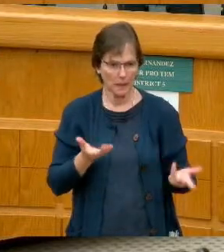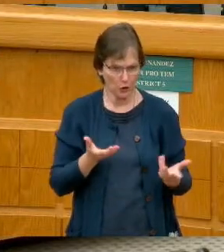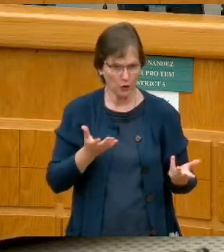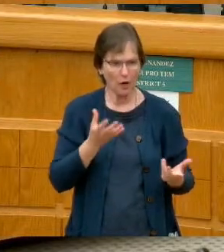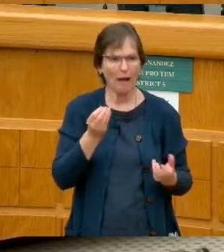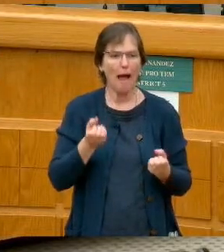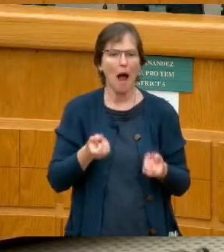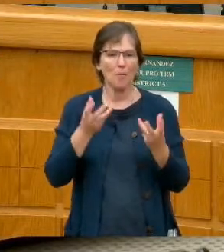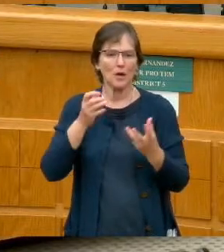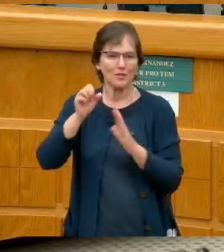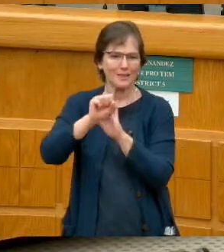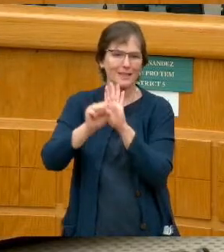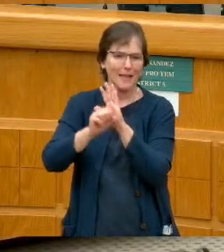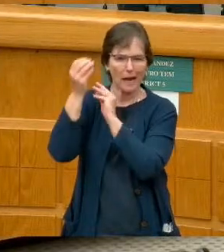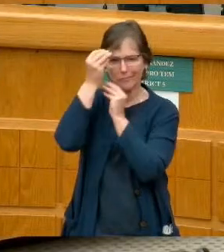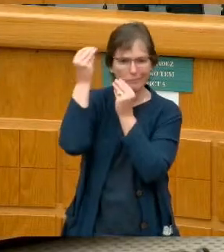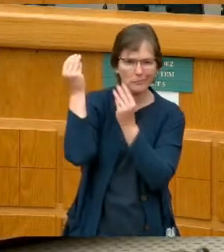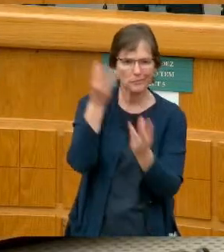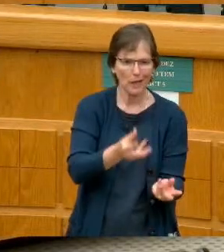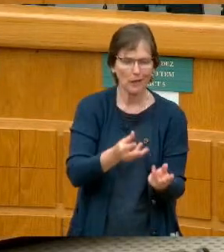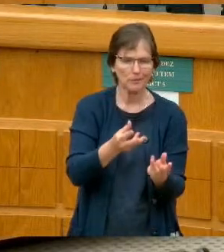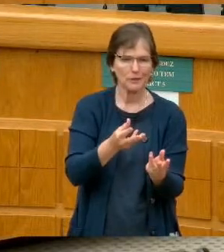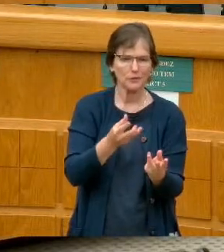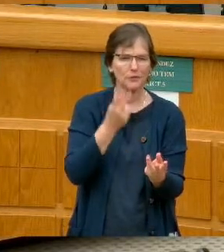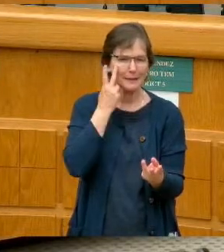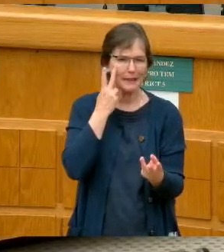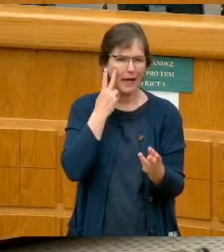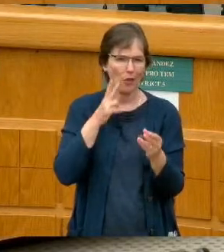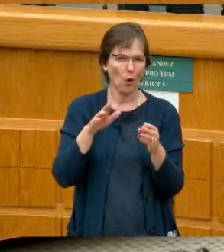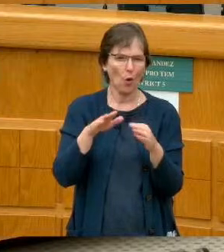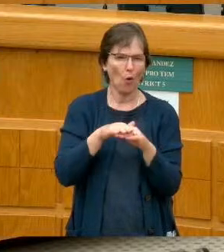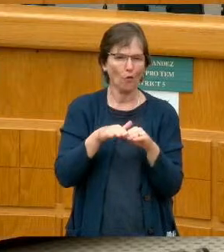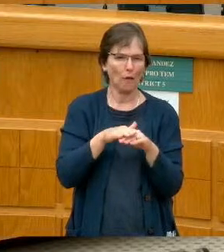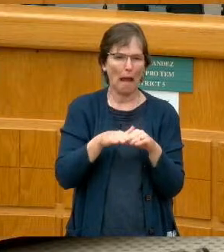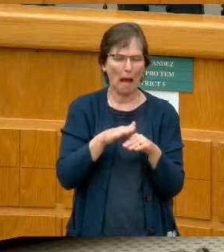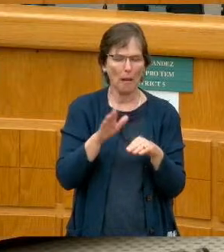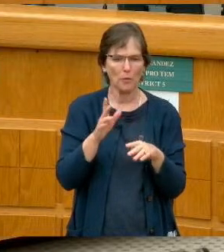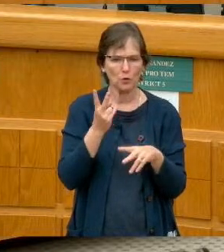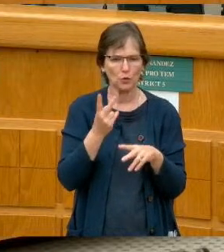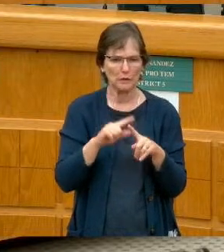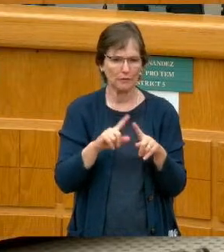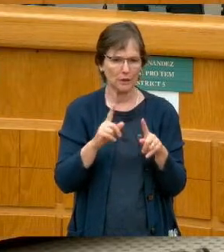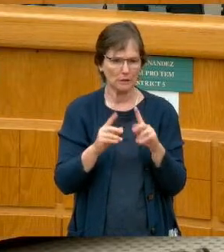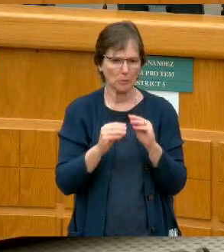us that they've announced here for Nueces County. So you can see